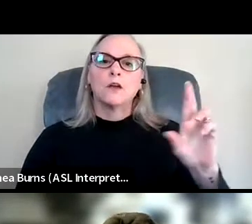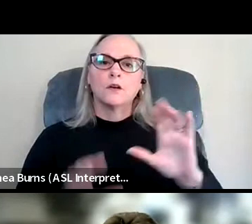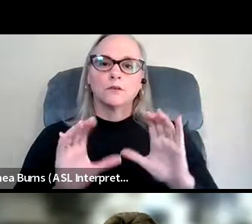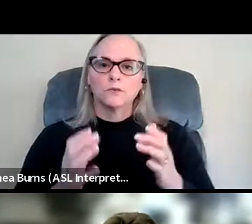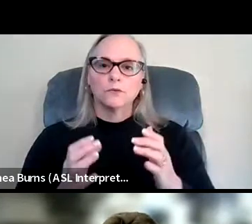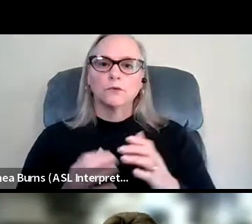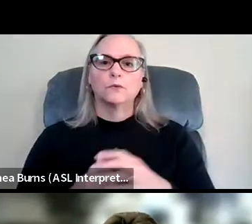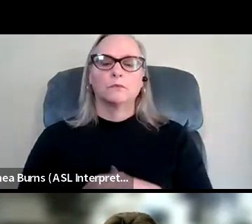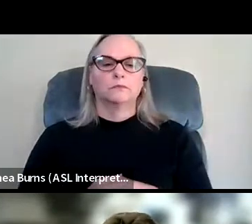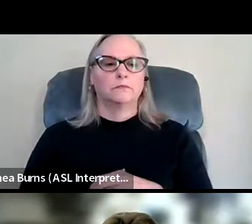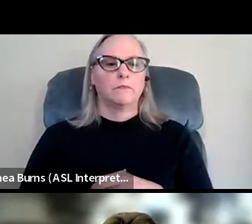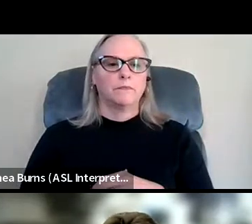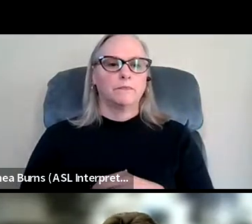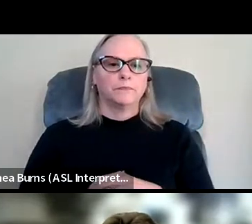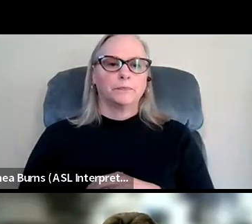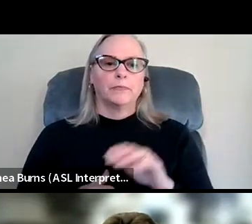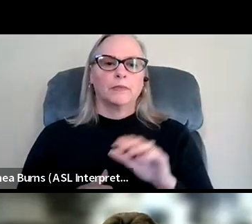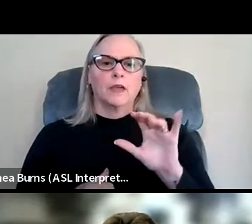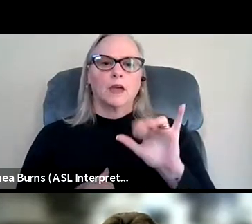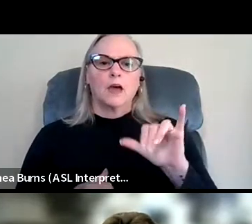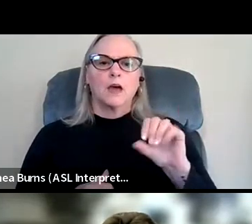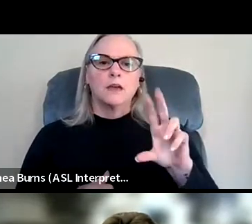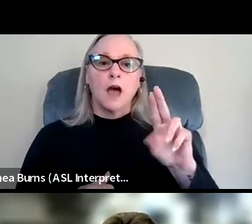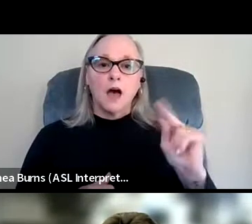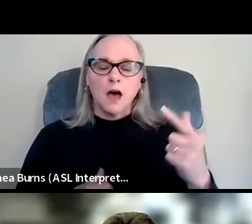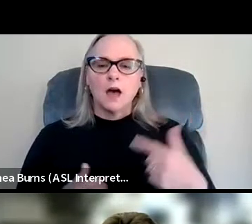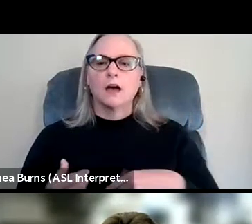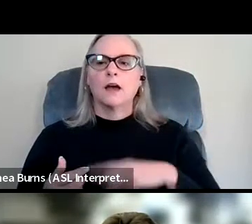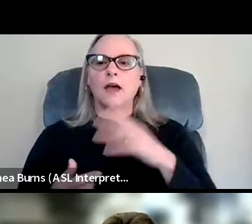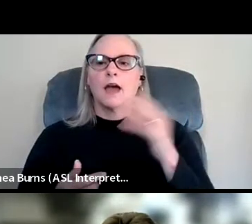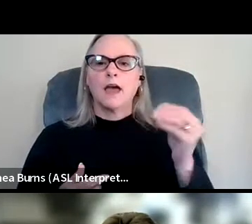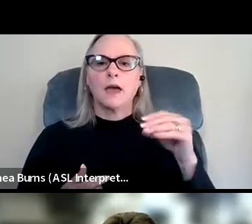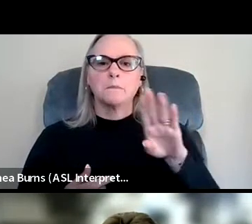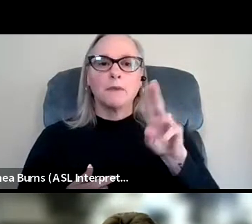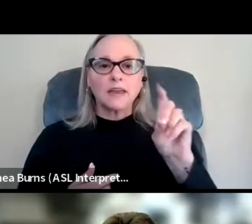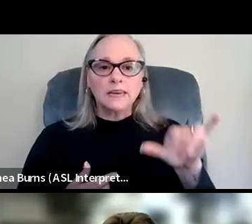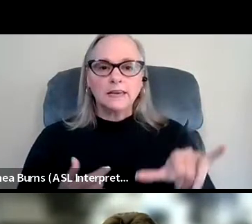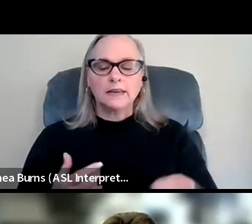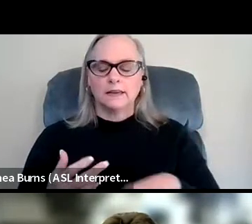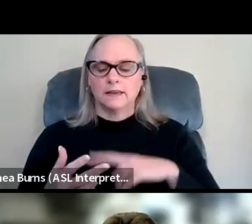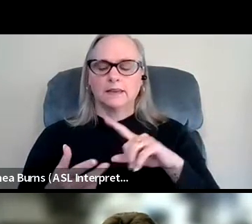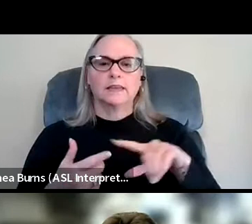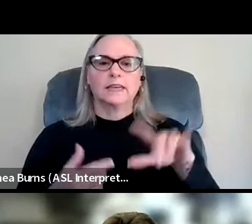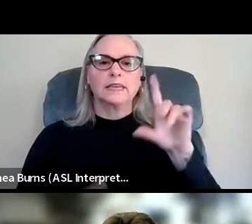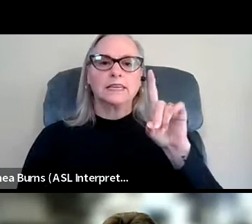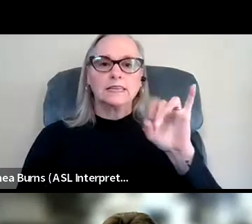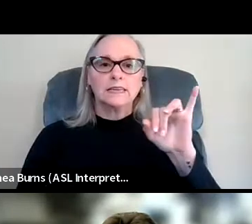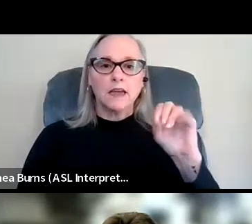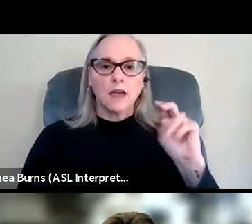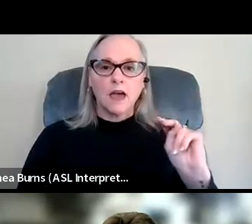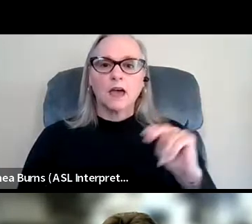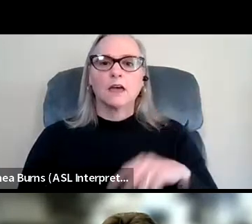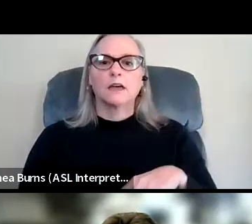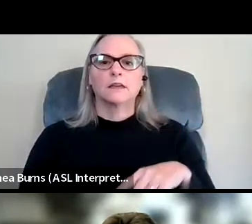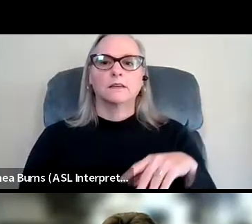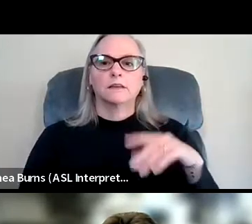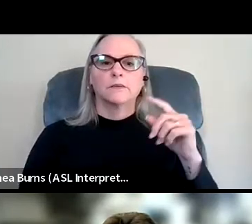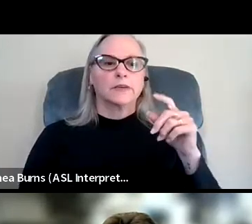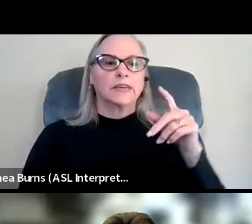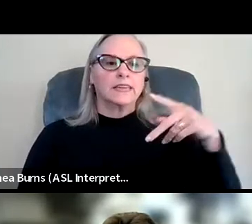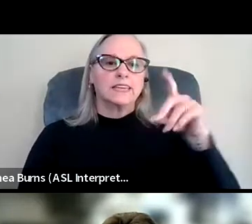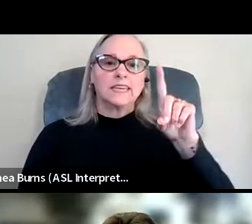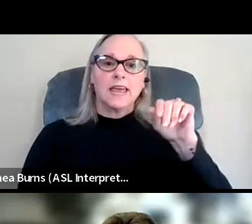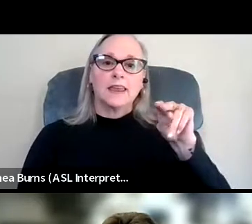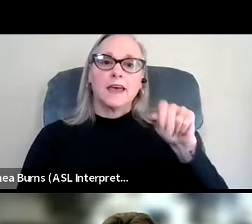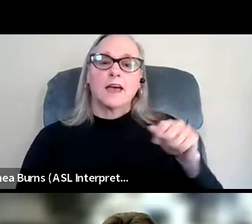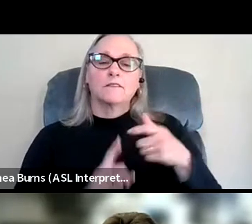on the call, and I can't see everybody on here, but Dion Harrington, Dana Peterson from San Diego Unified School District, and